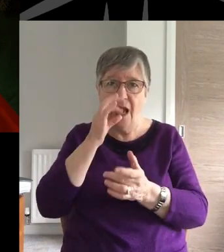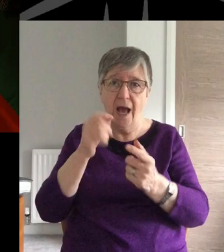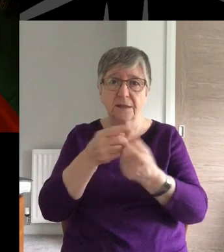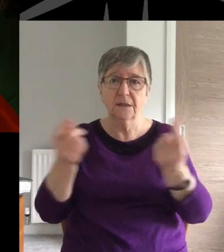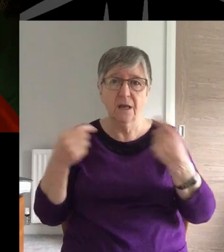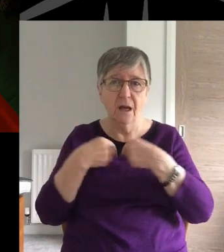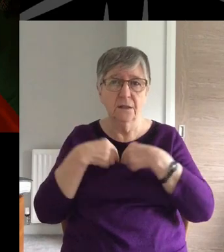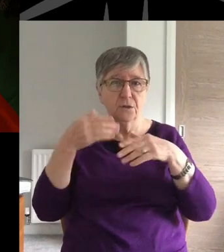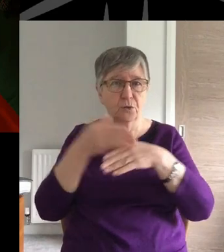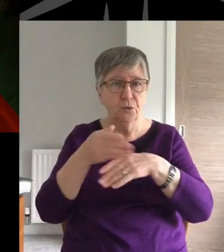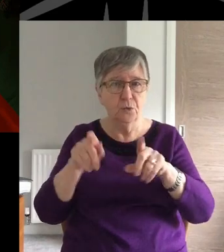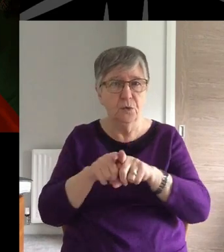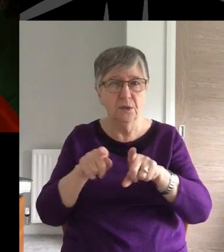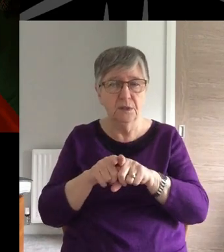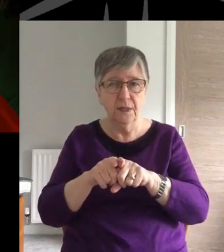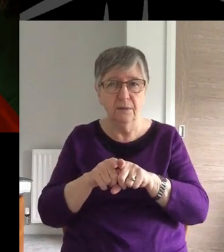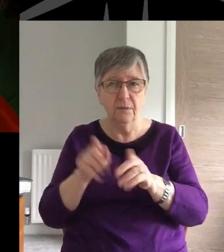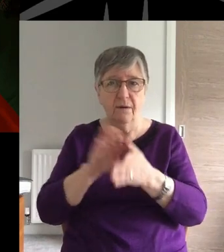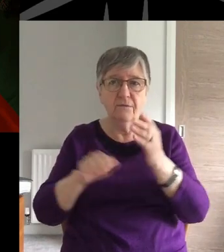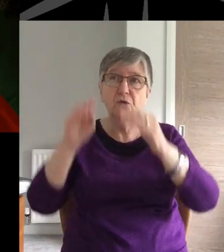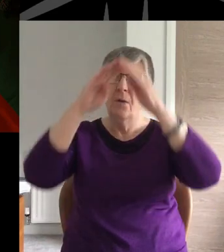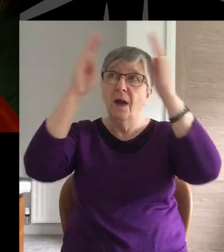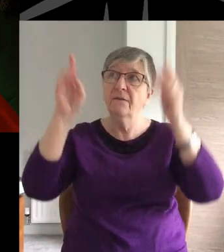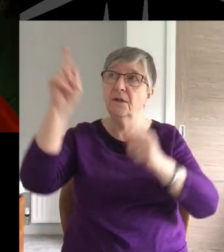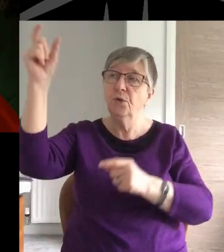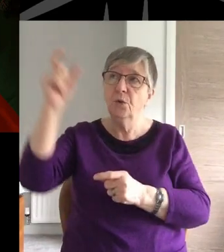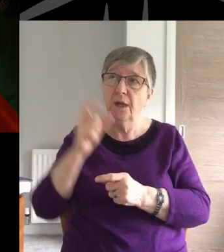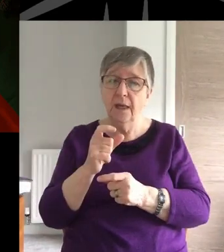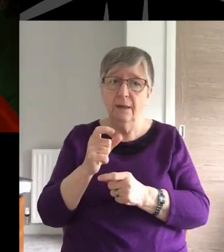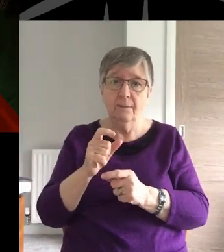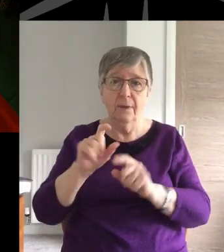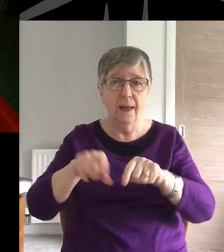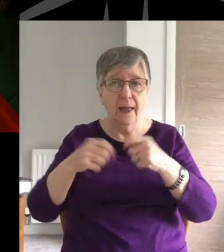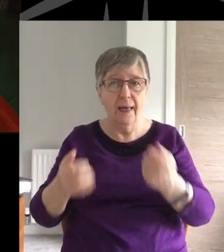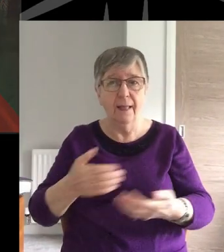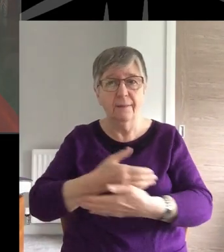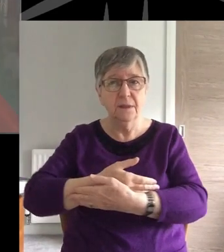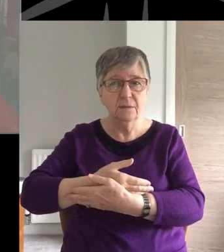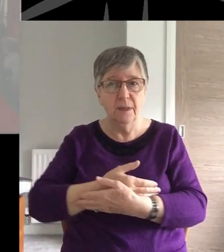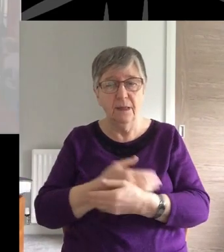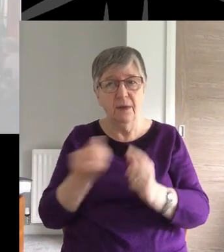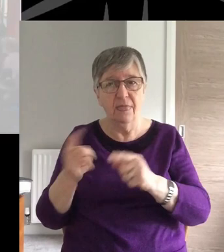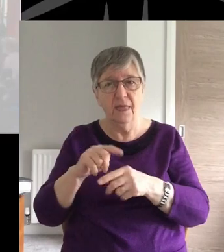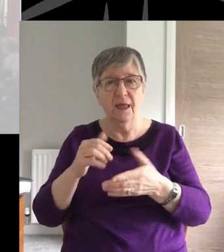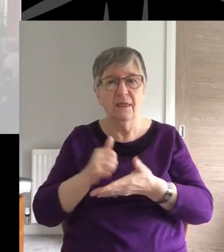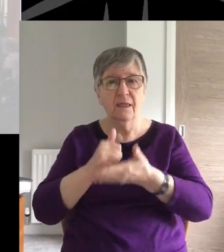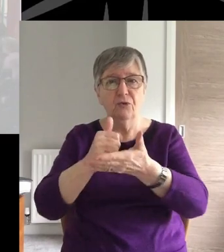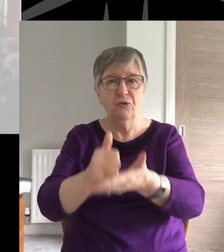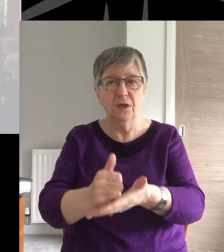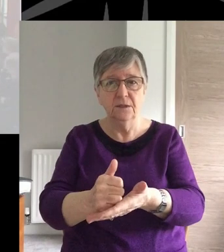From heaven you came, helpless babe, is our closing praise, and after that, the words of the grace.